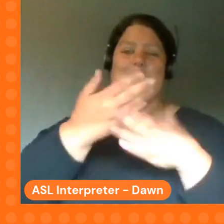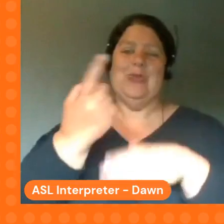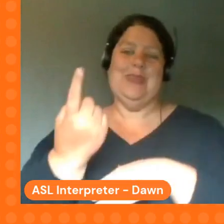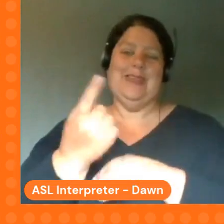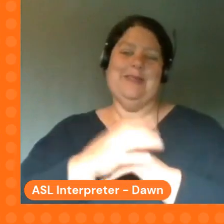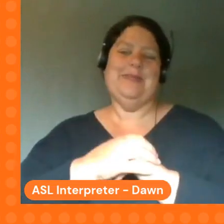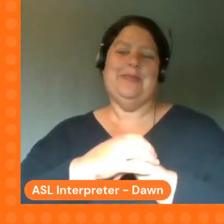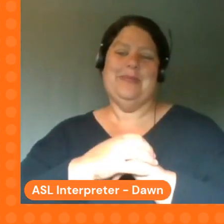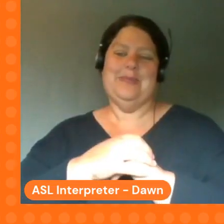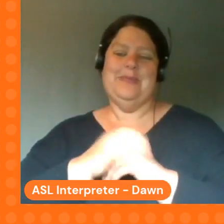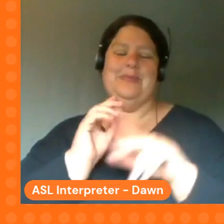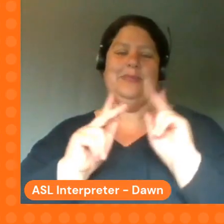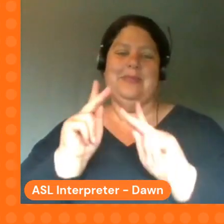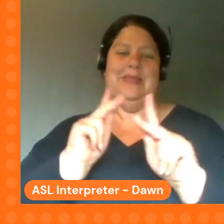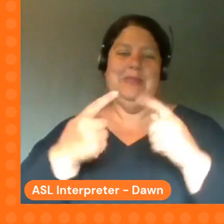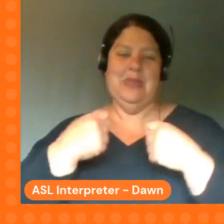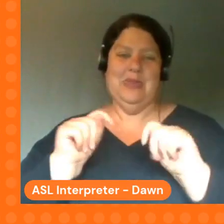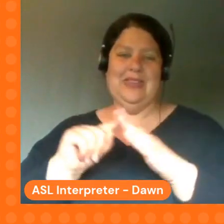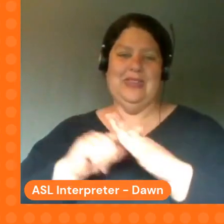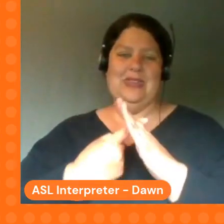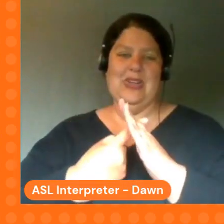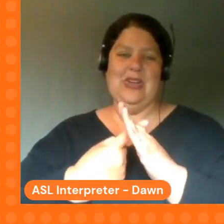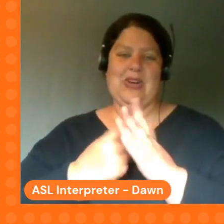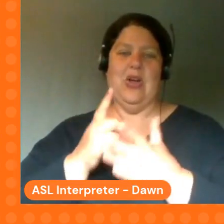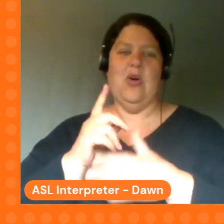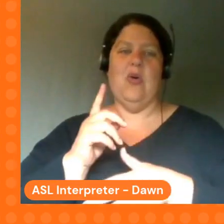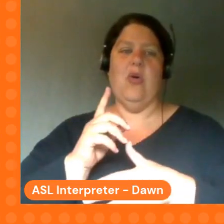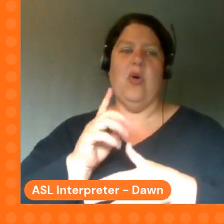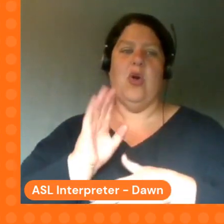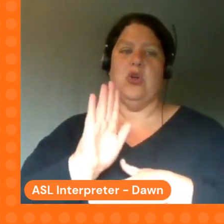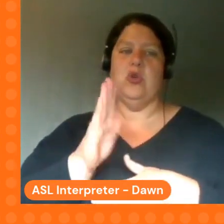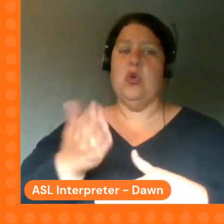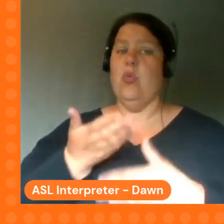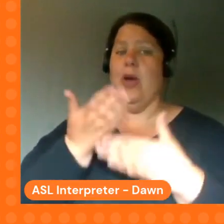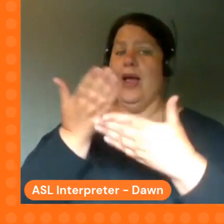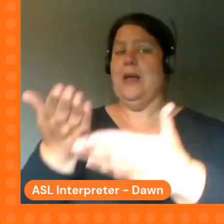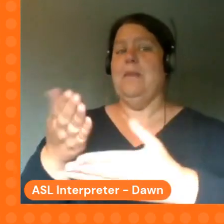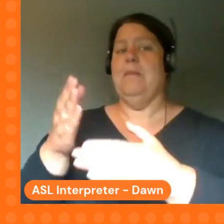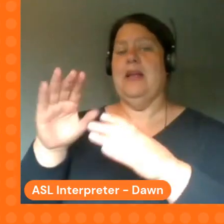are trying to get started. So where would you recommend that they do that?